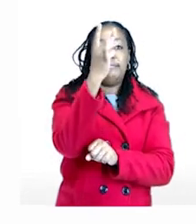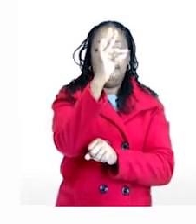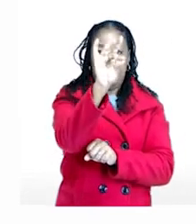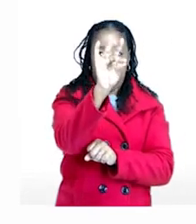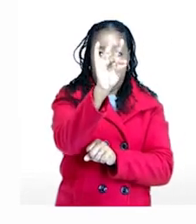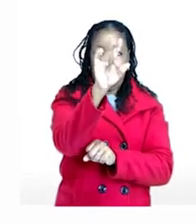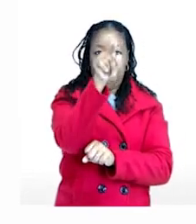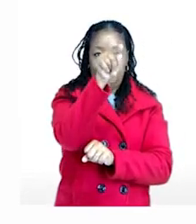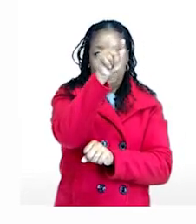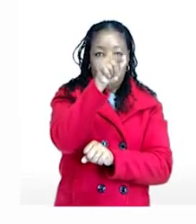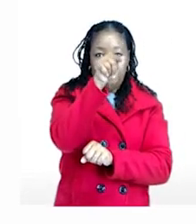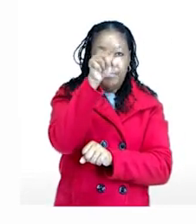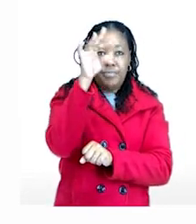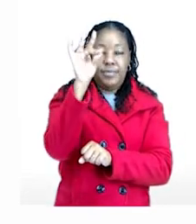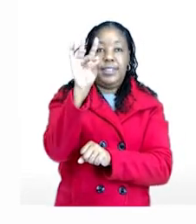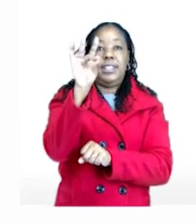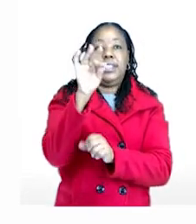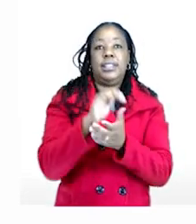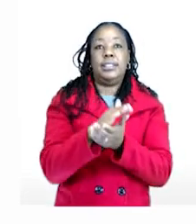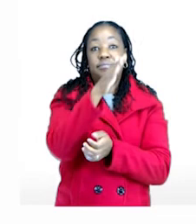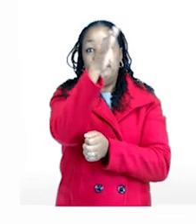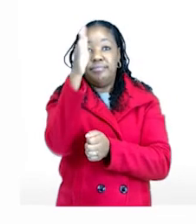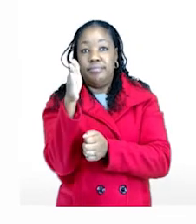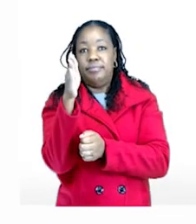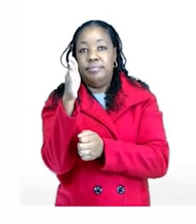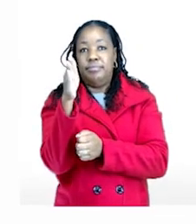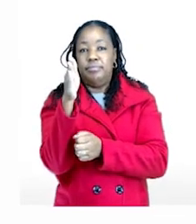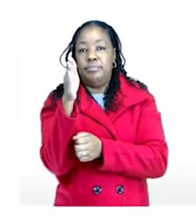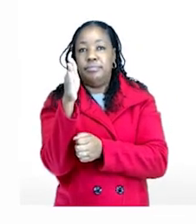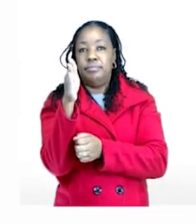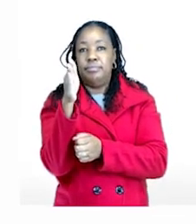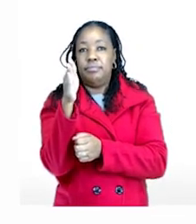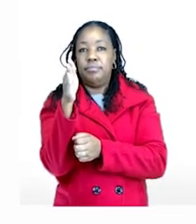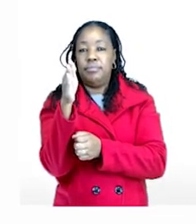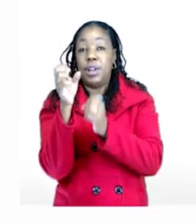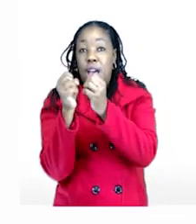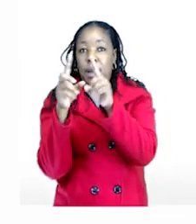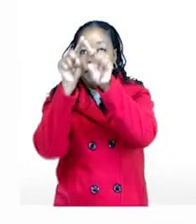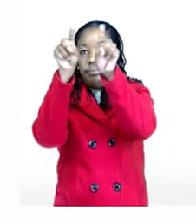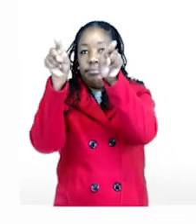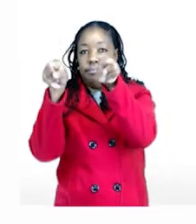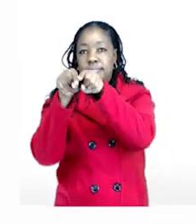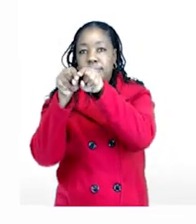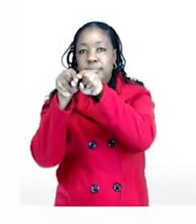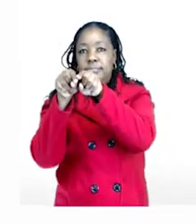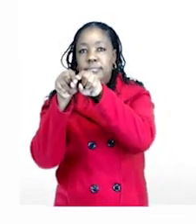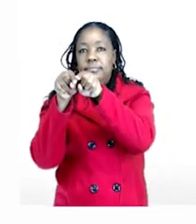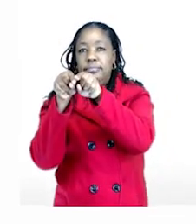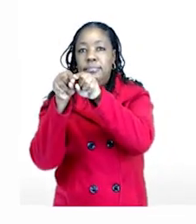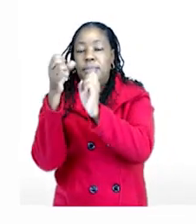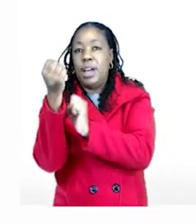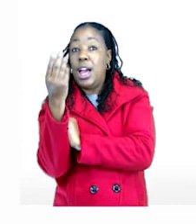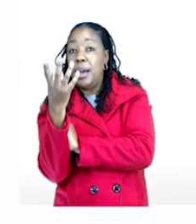it. Now let's count the other number of dots in the next block on our right-hand